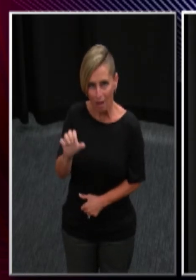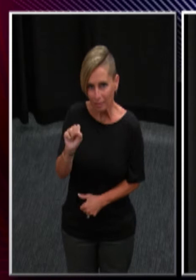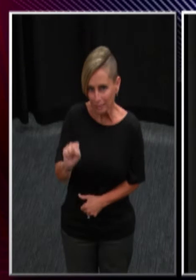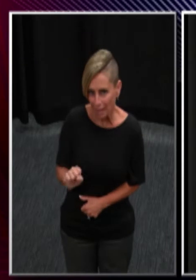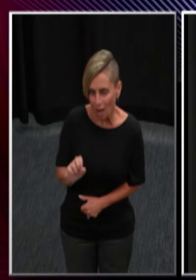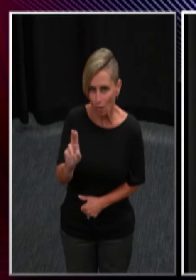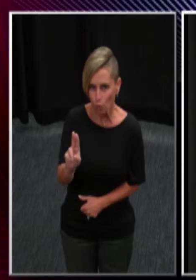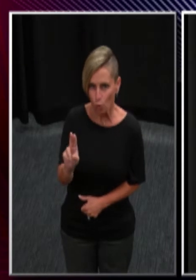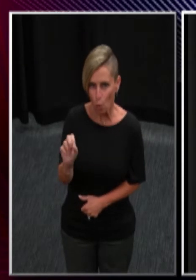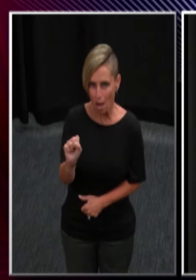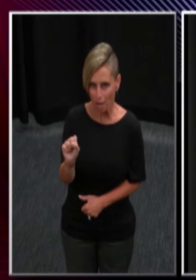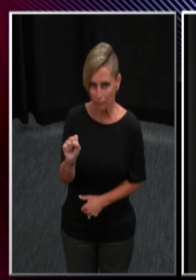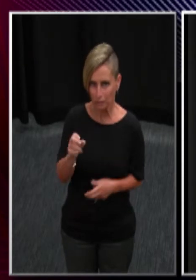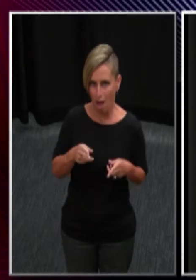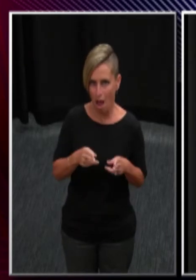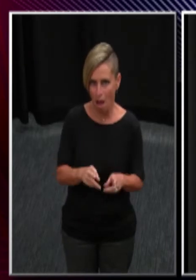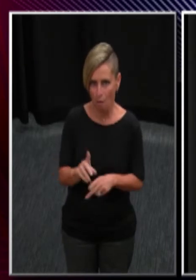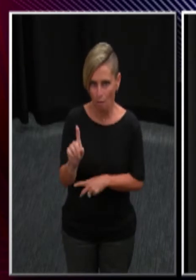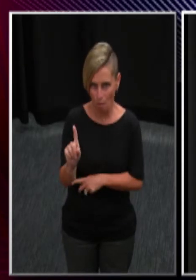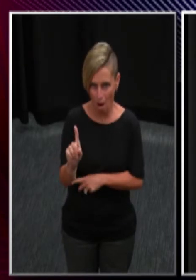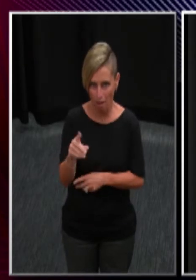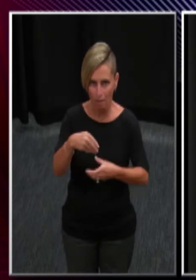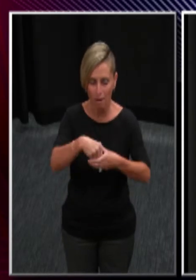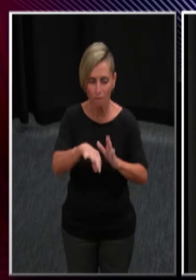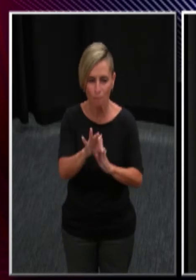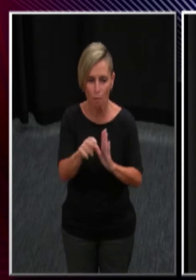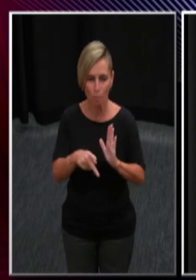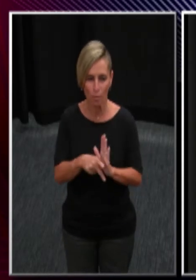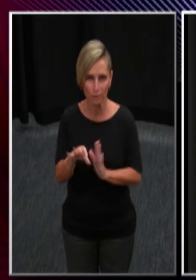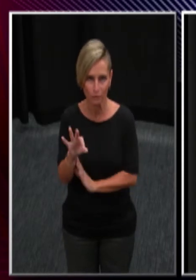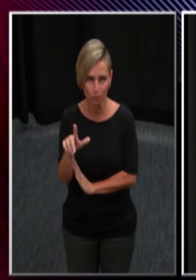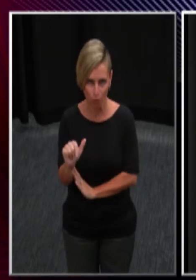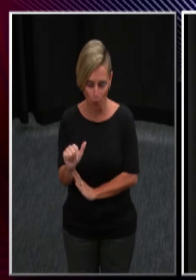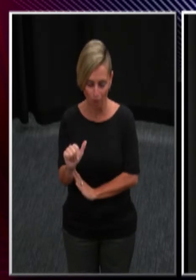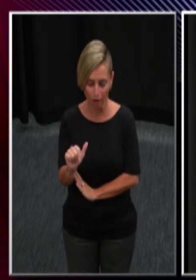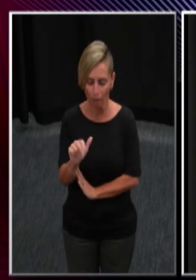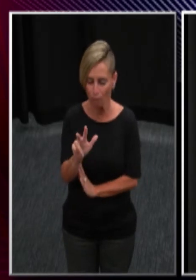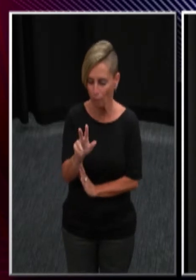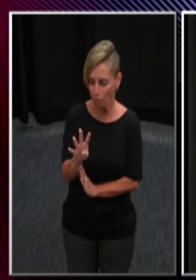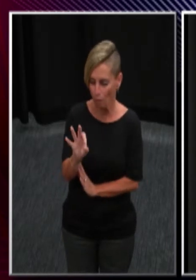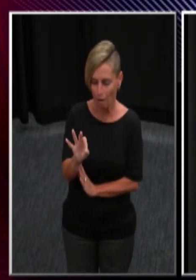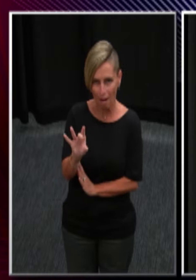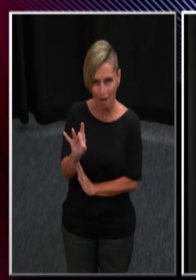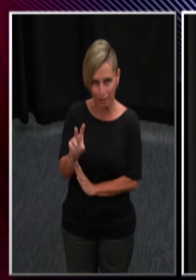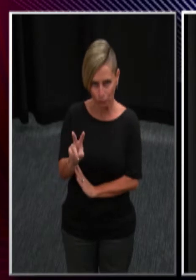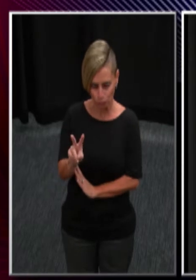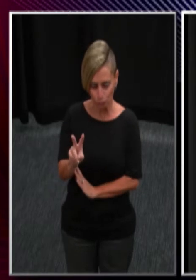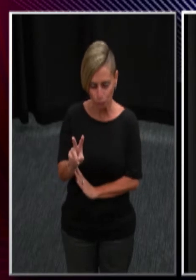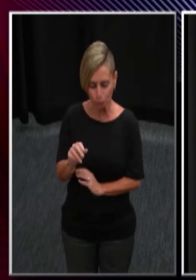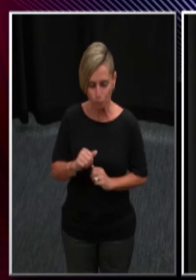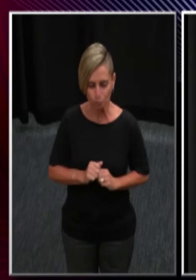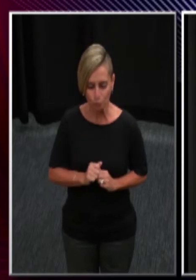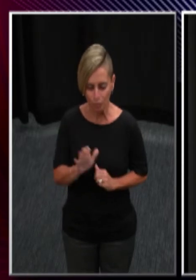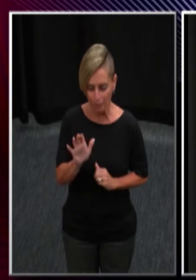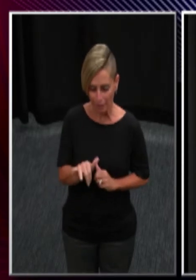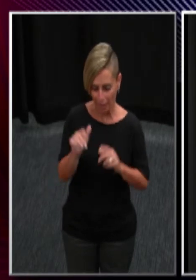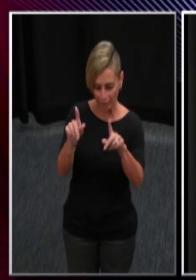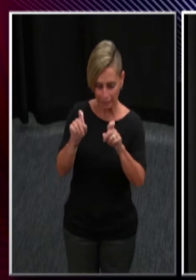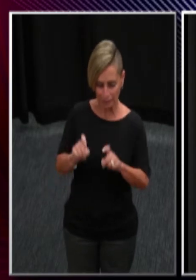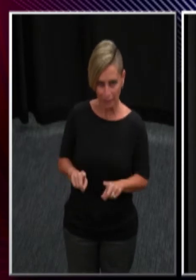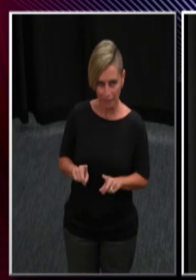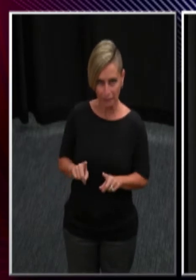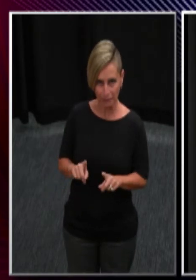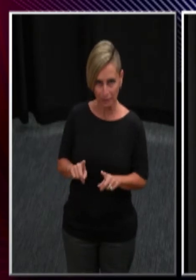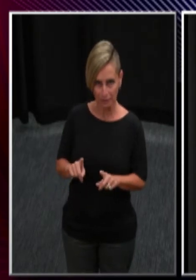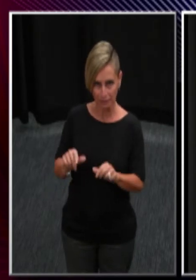U.S. Highway 1 in Fort Pierce, Florida, 34982. The testing site will